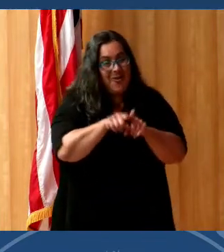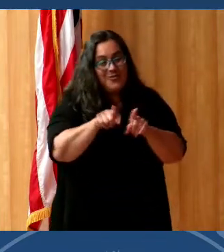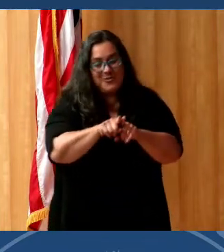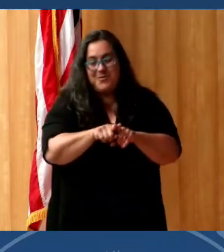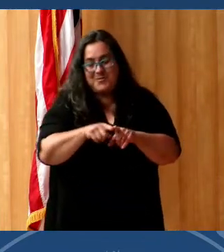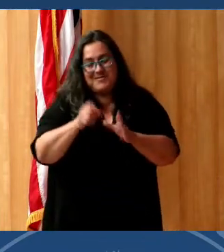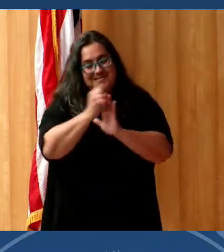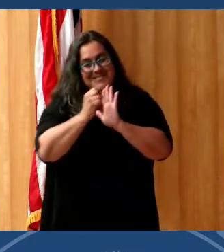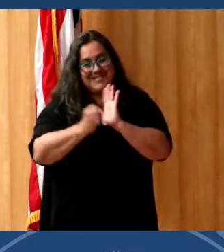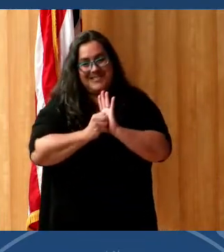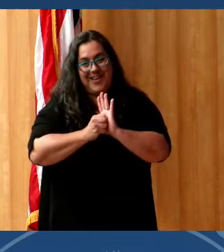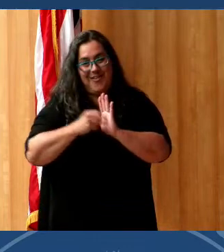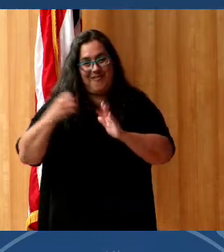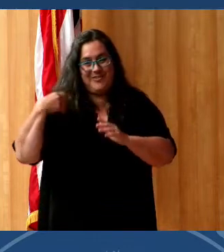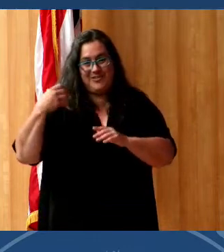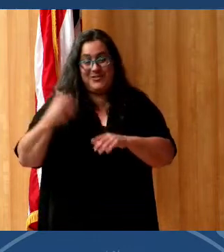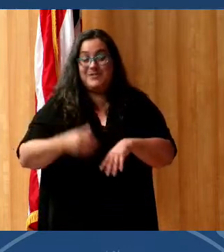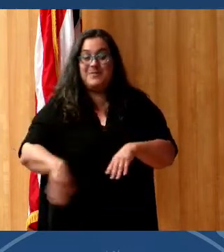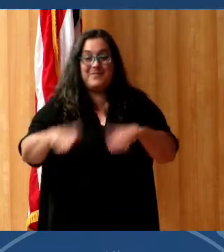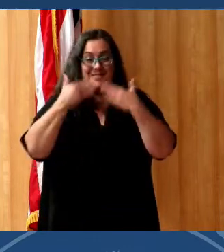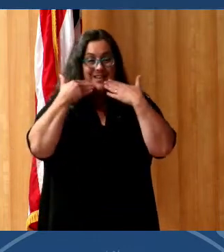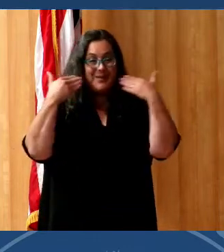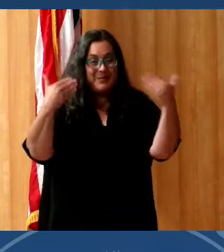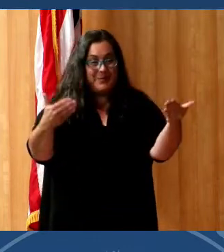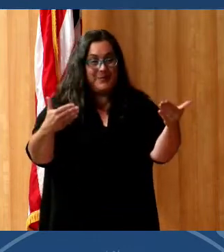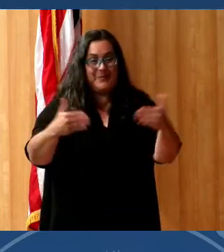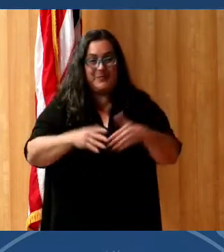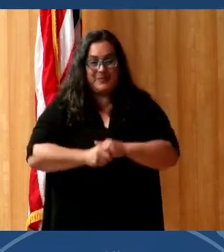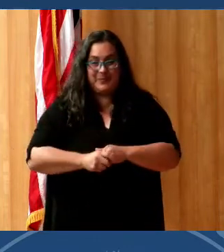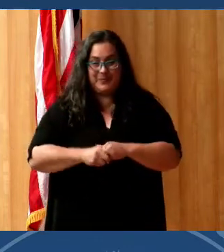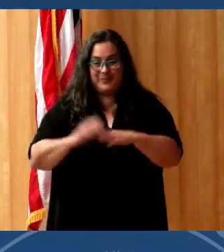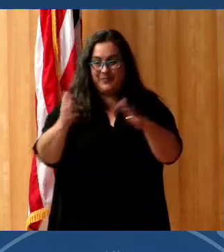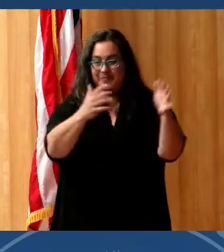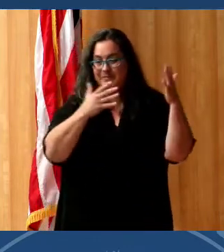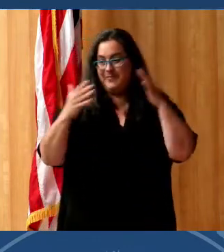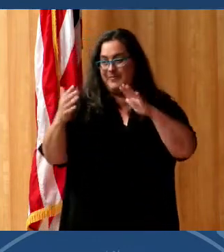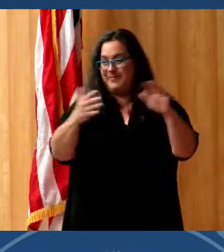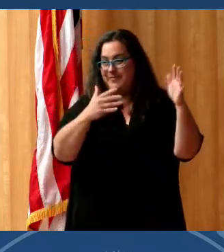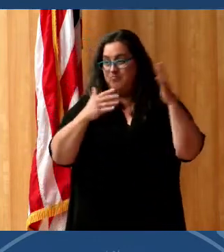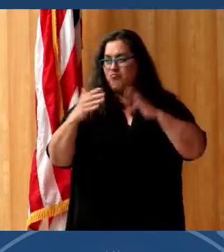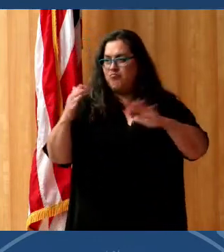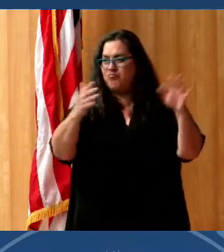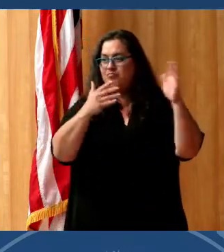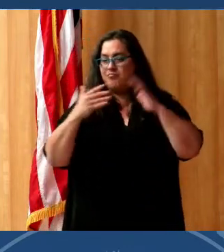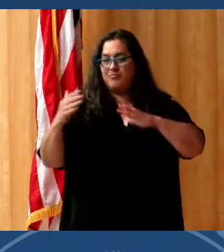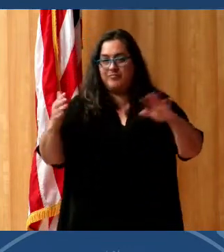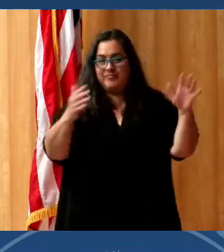ultimately. Thank you.